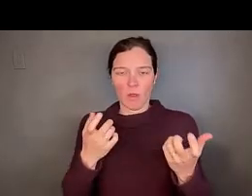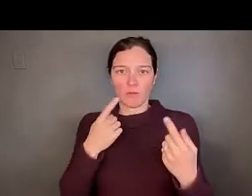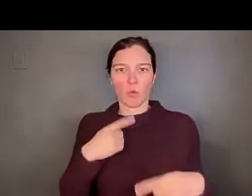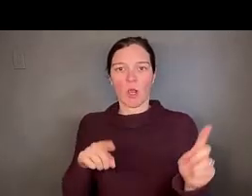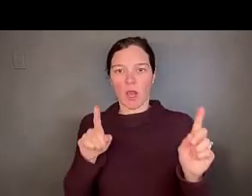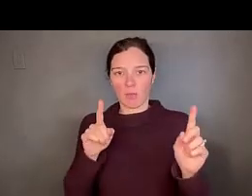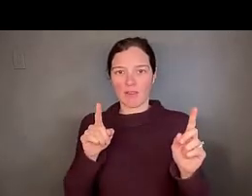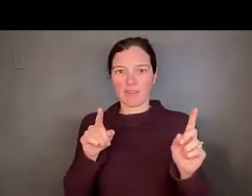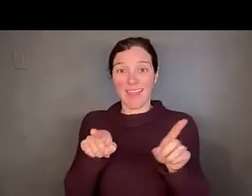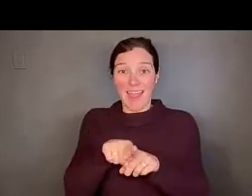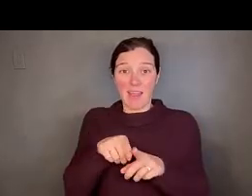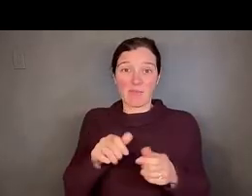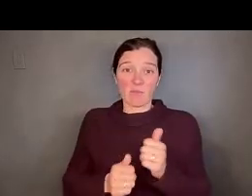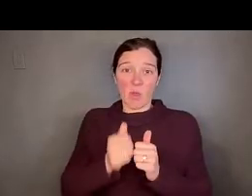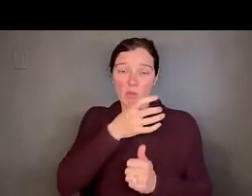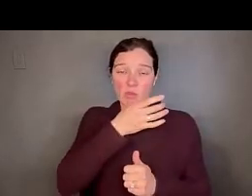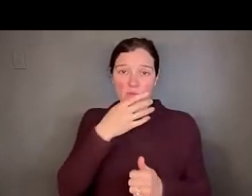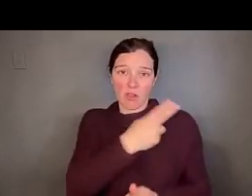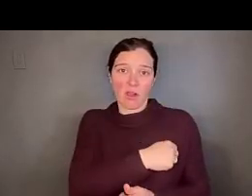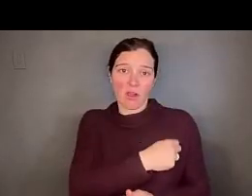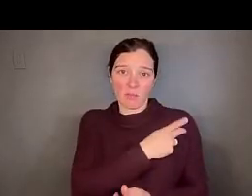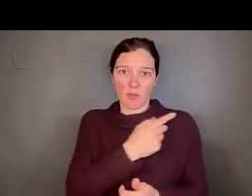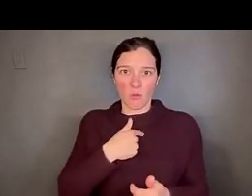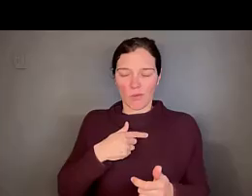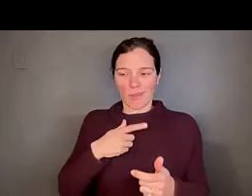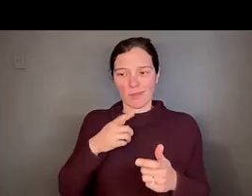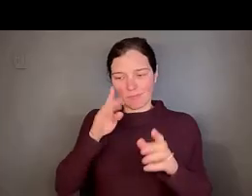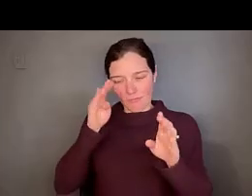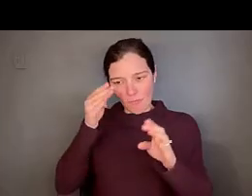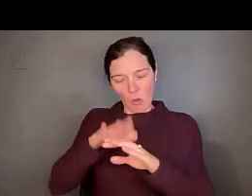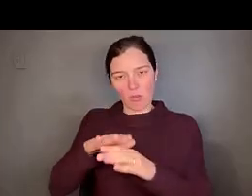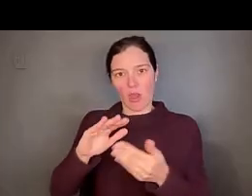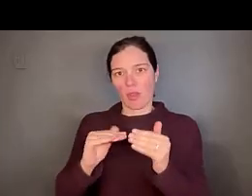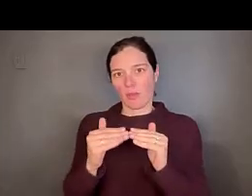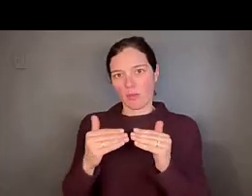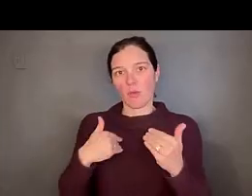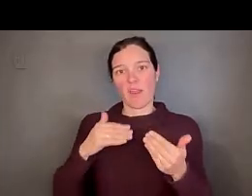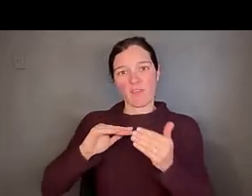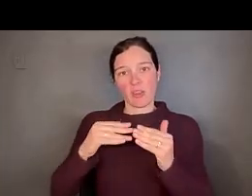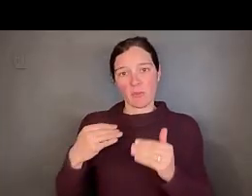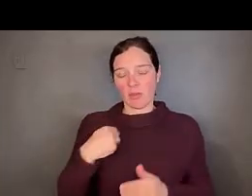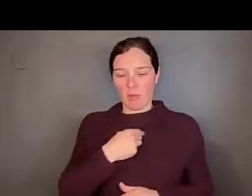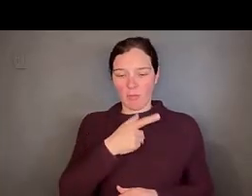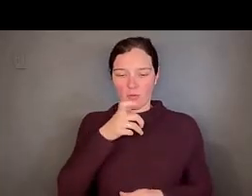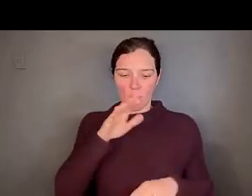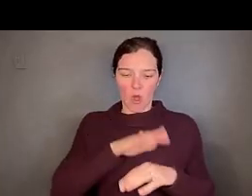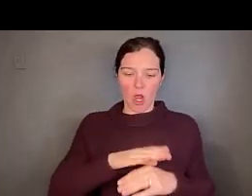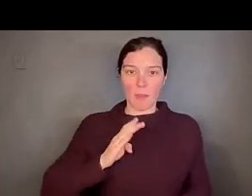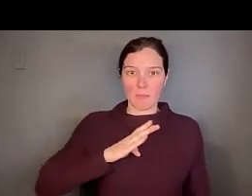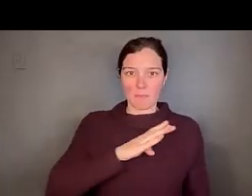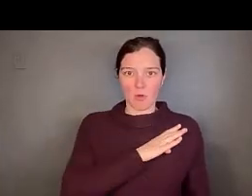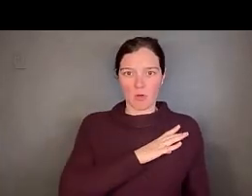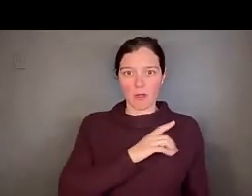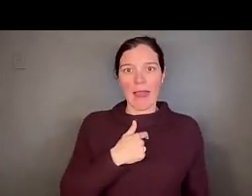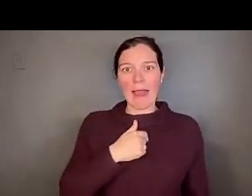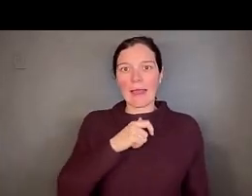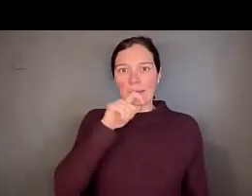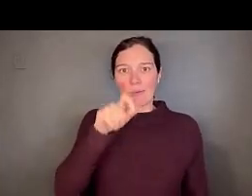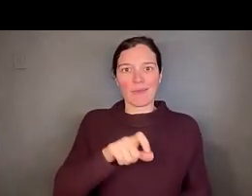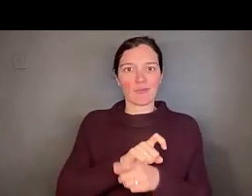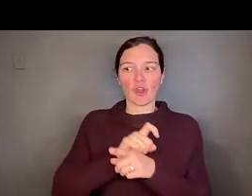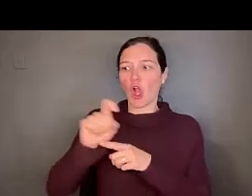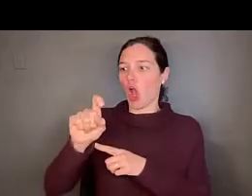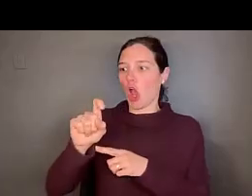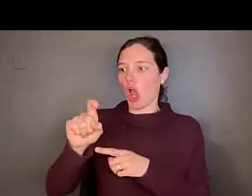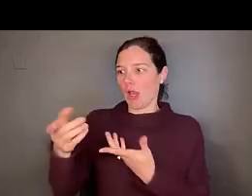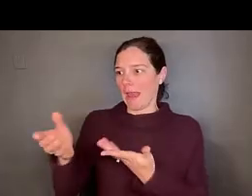very, as most rural hospitals are, we're very community oriented. We have community members that serve on our board. I don't have to call somebody else